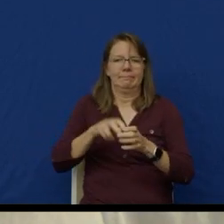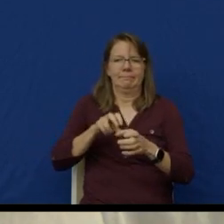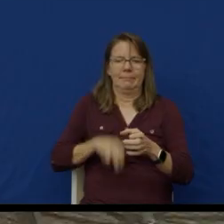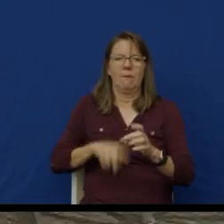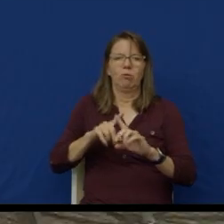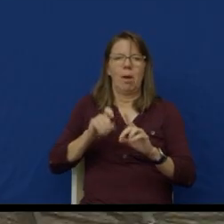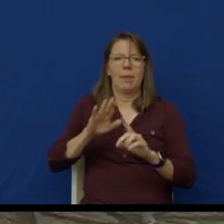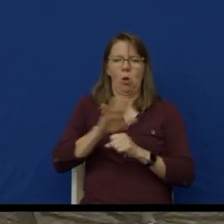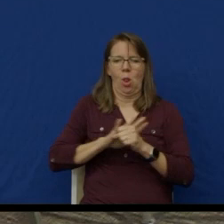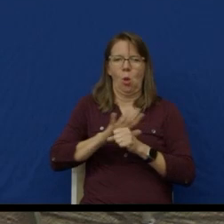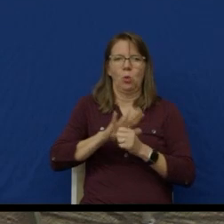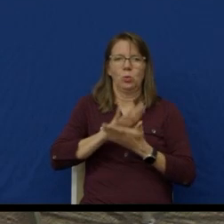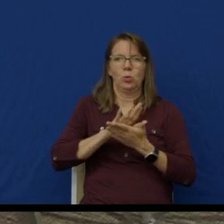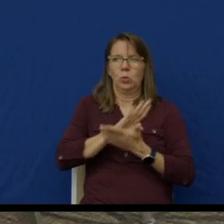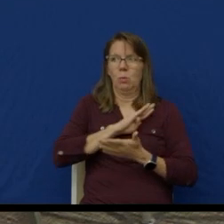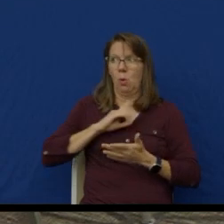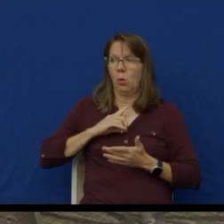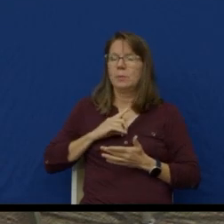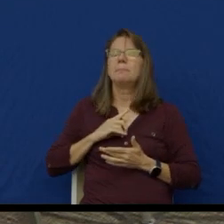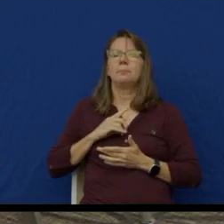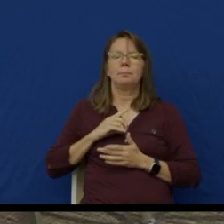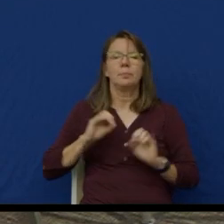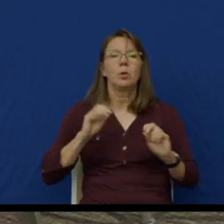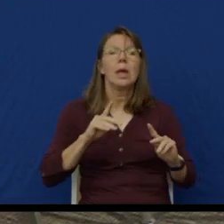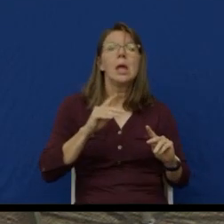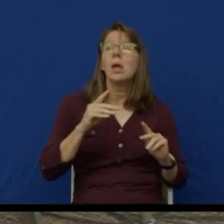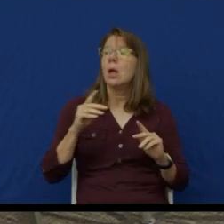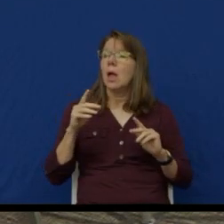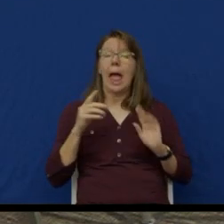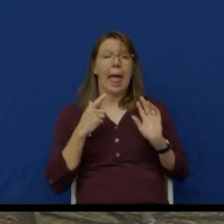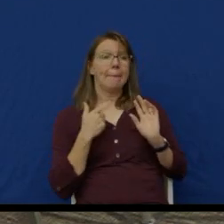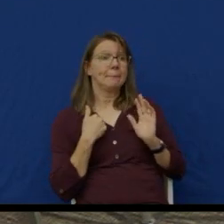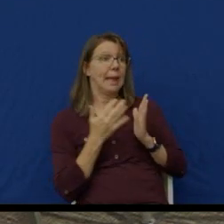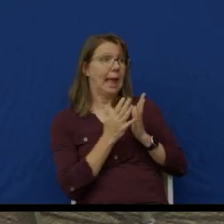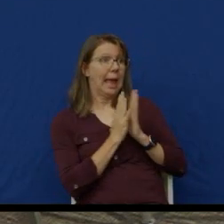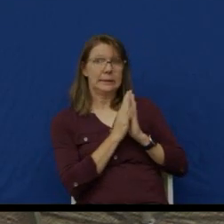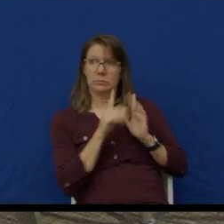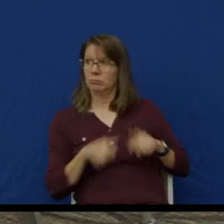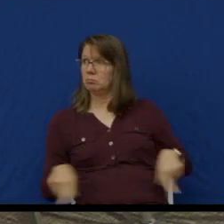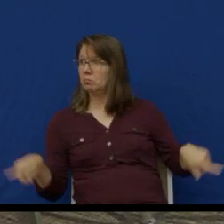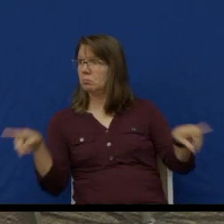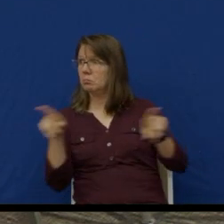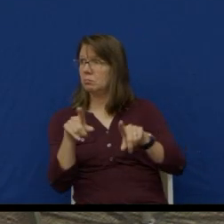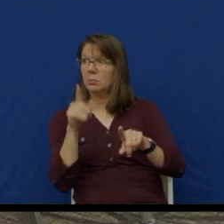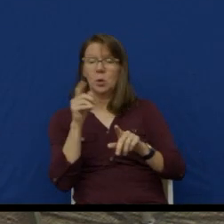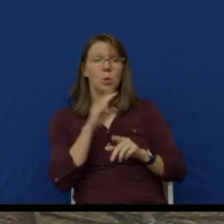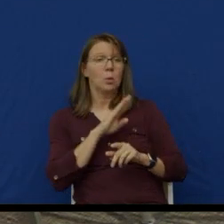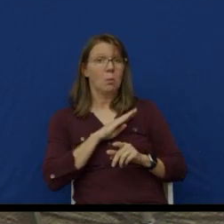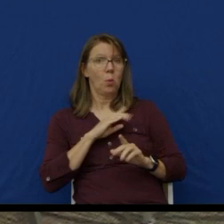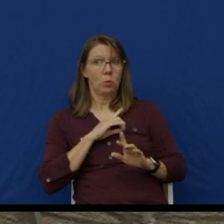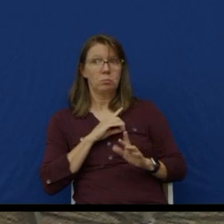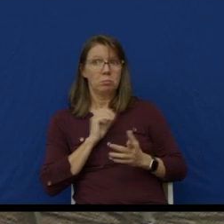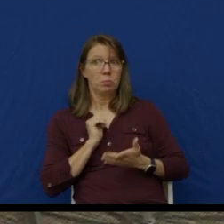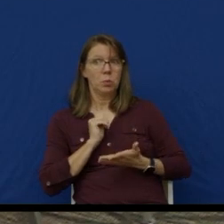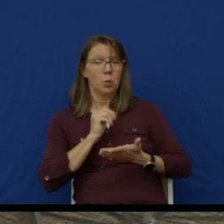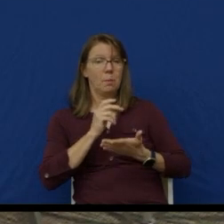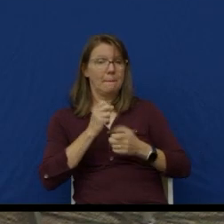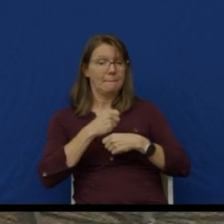So I would ask the board to entertain a motion to approve the 2022 report,